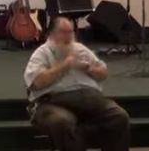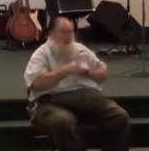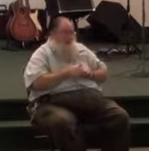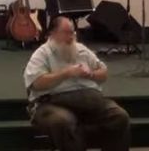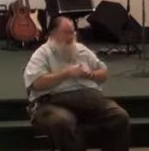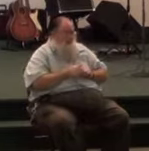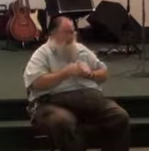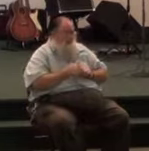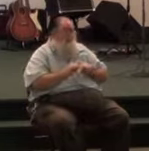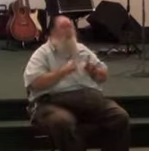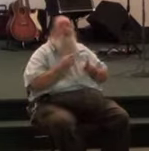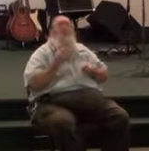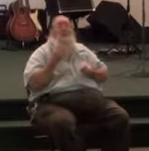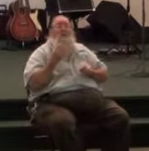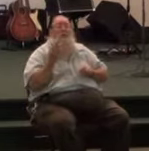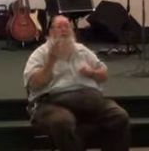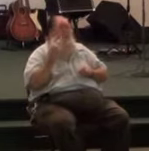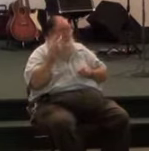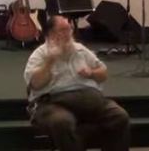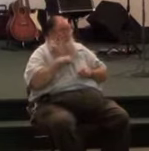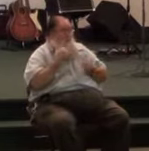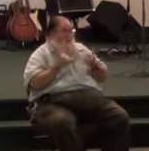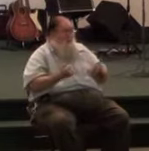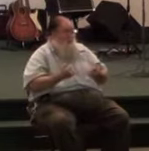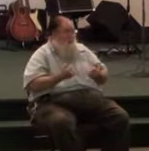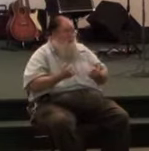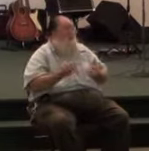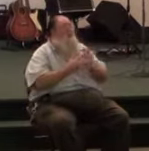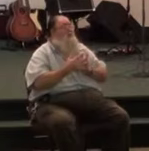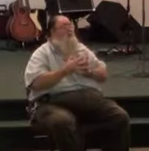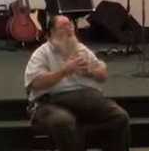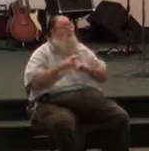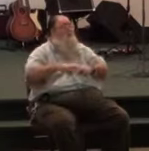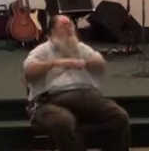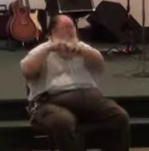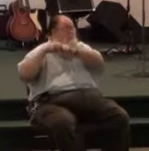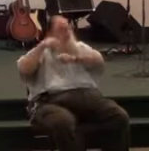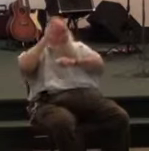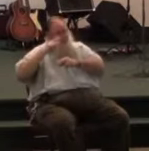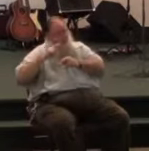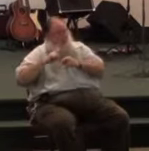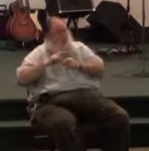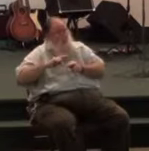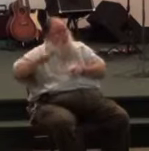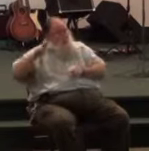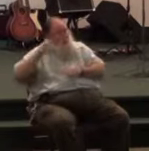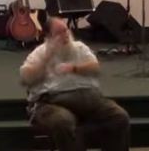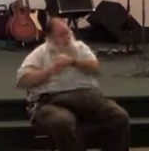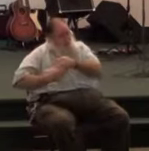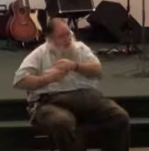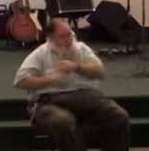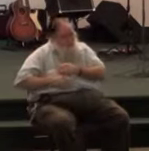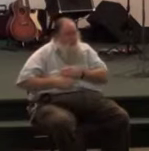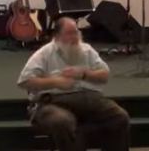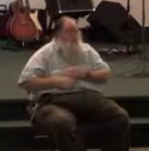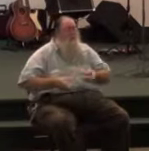Jesus that sits at the right hand of God the Father, and you and I are on the other side of him. And when